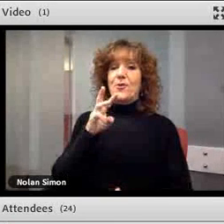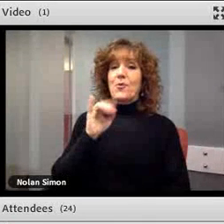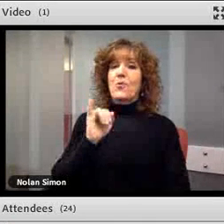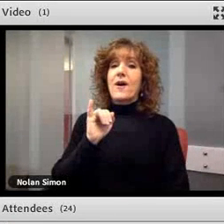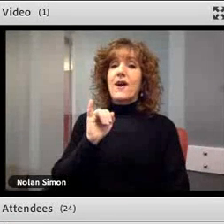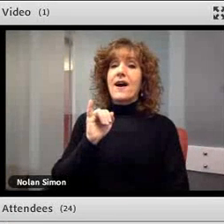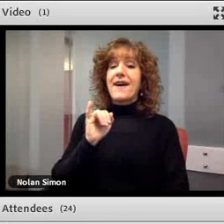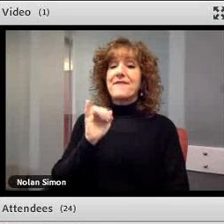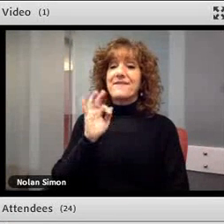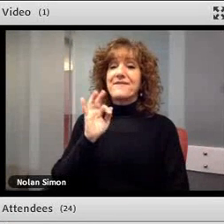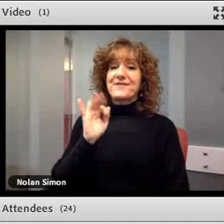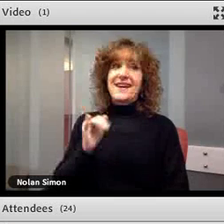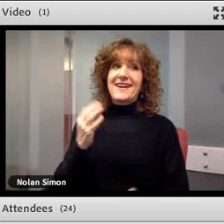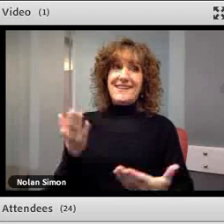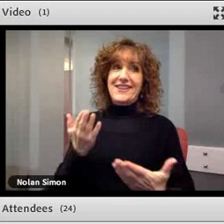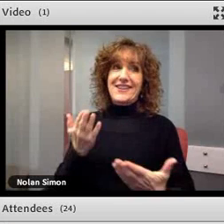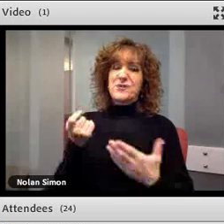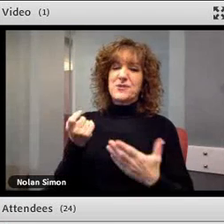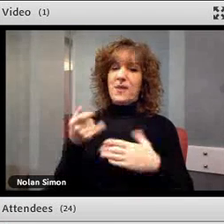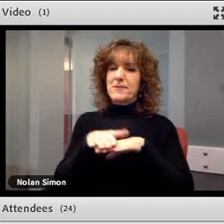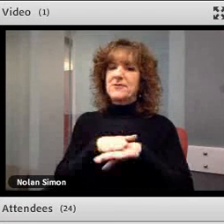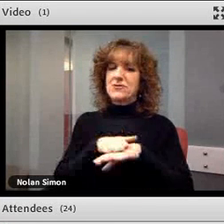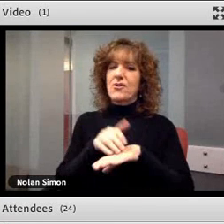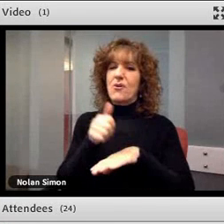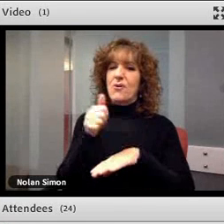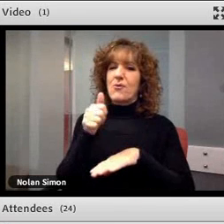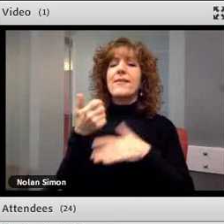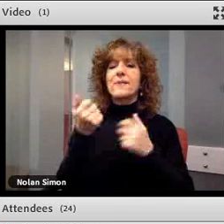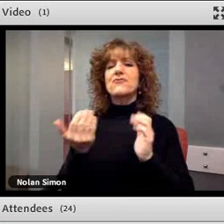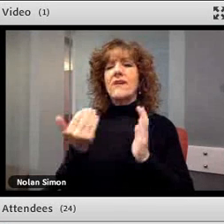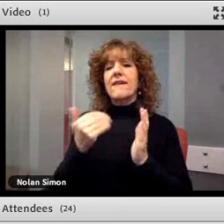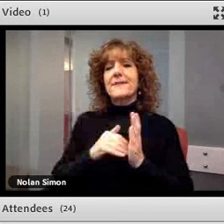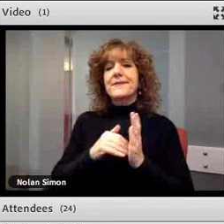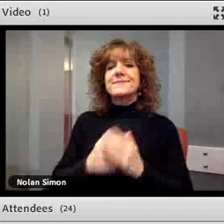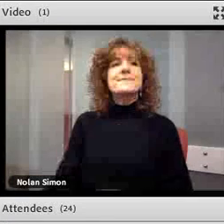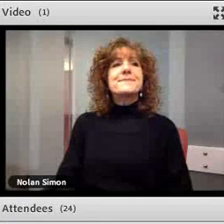slowing us down a little bit. Let me go back and try it again.